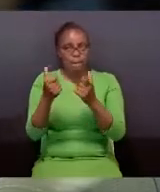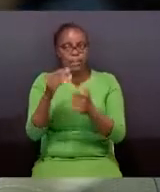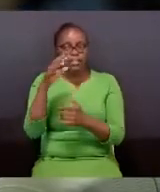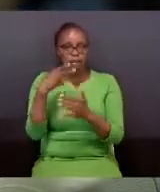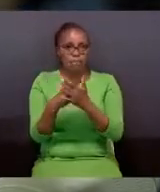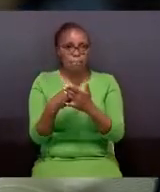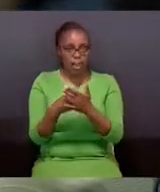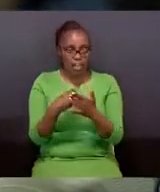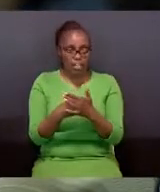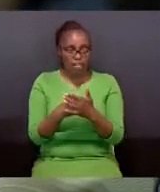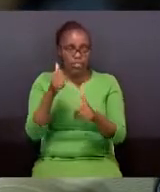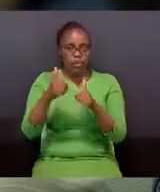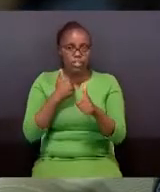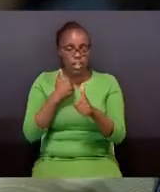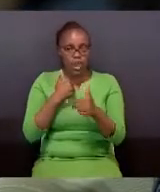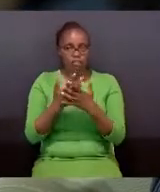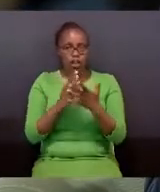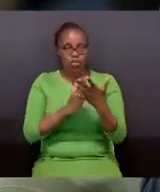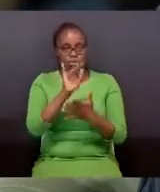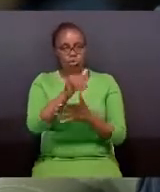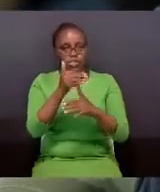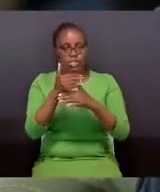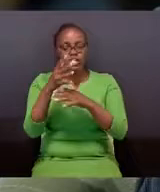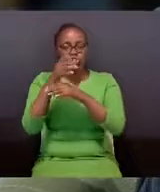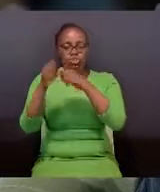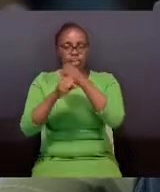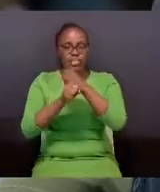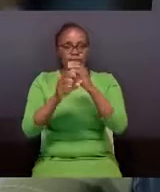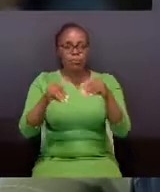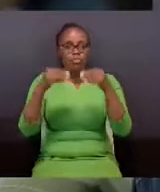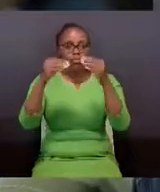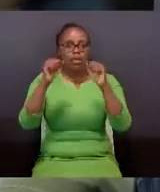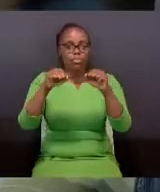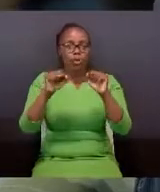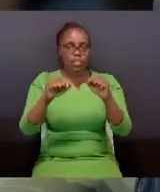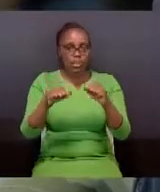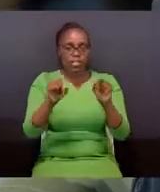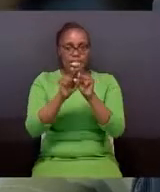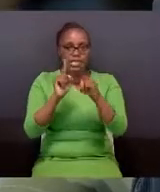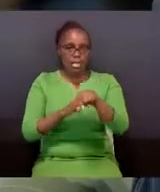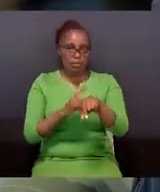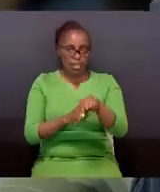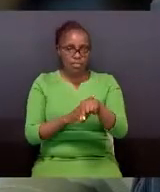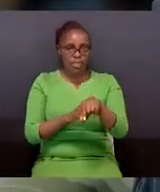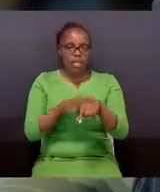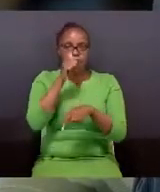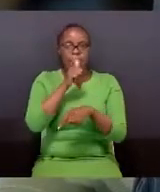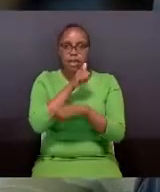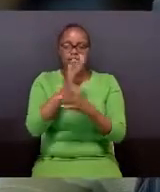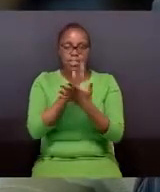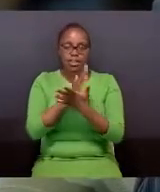that through those structures that can be provided. At the same time, the private